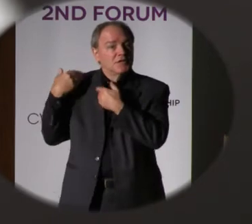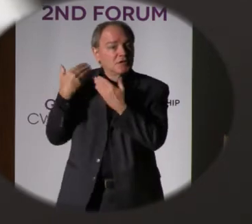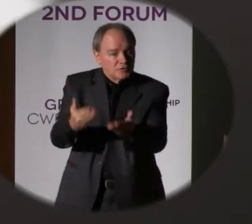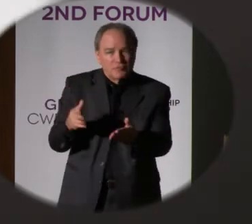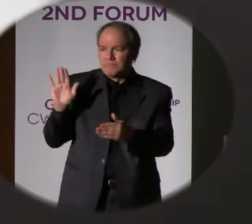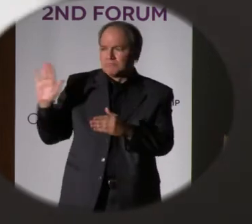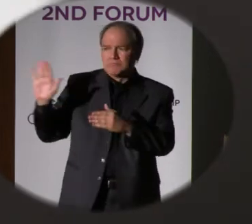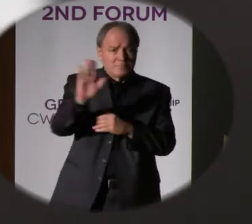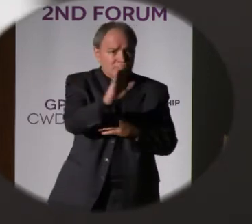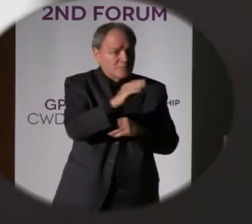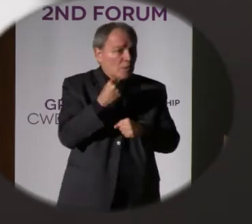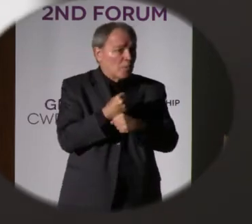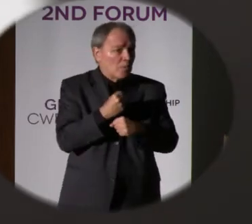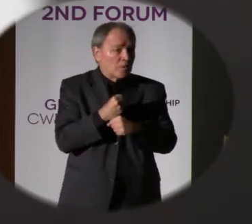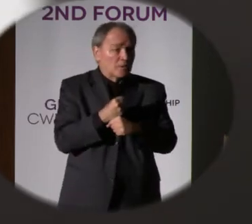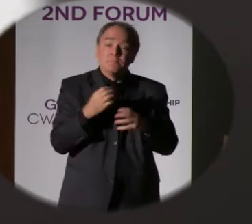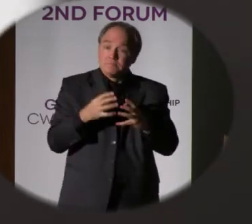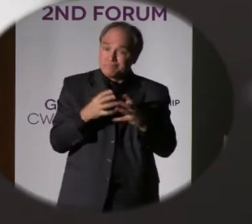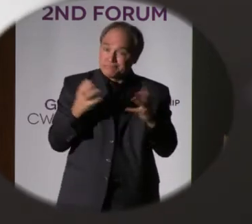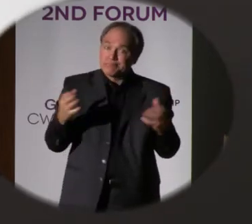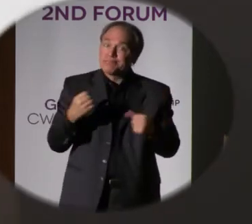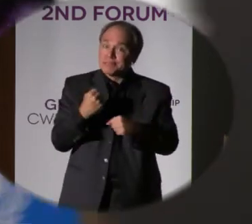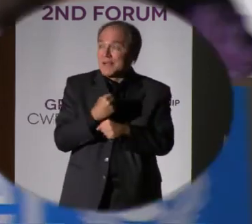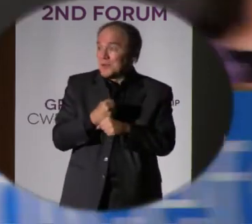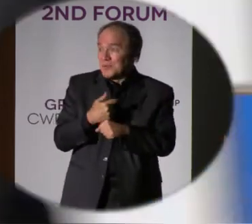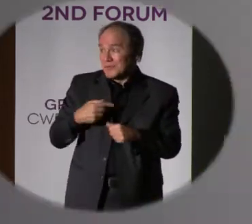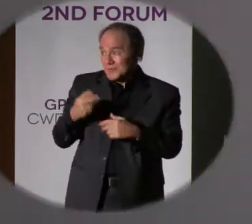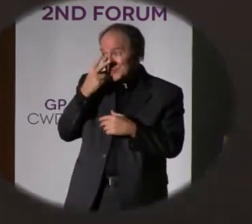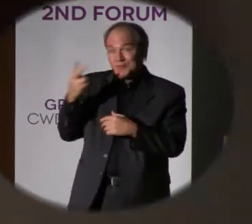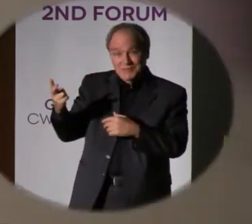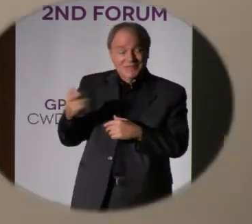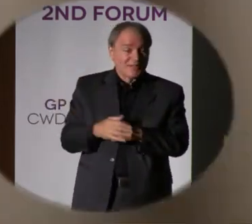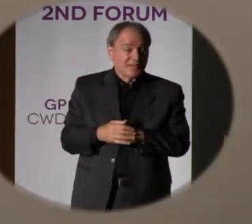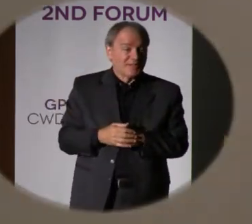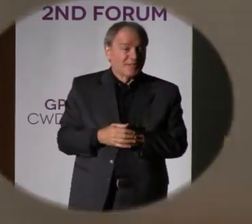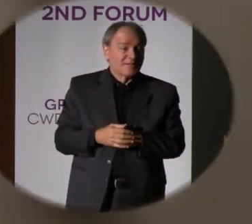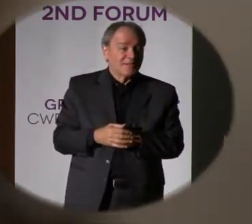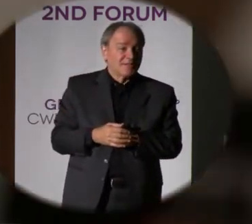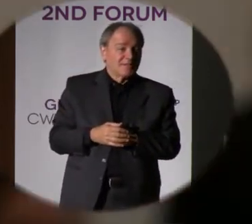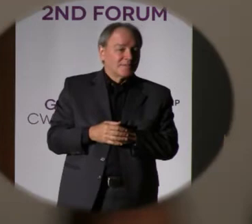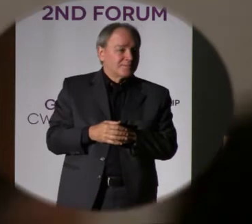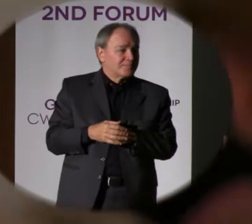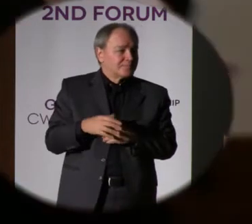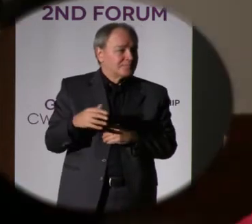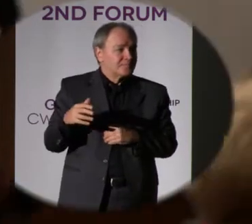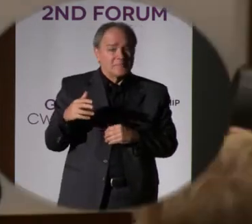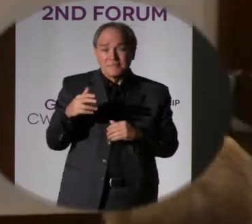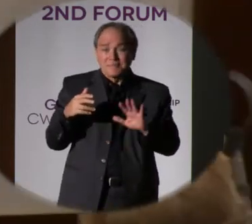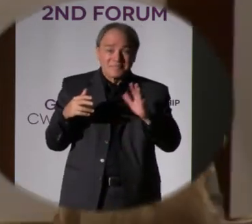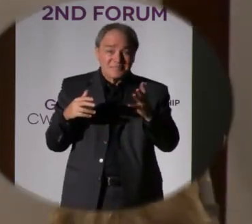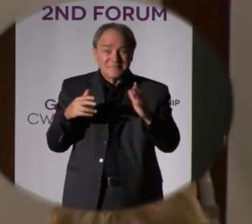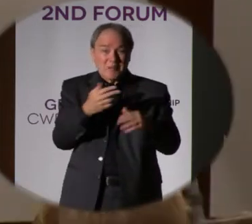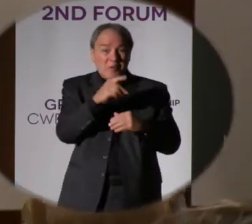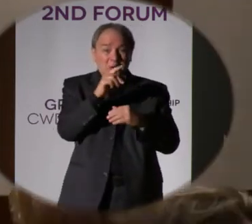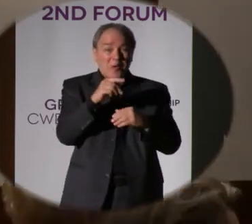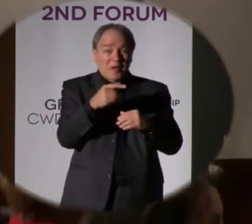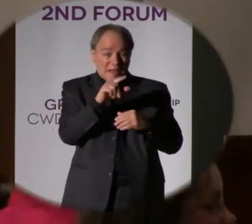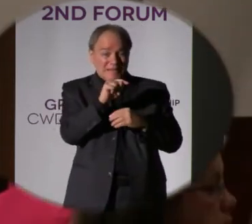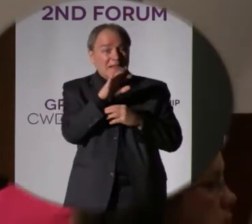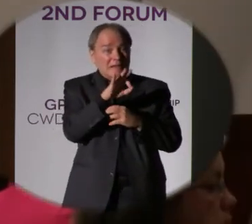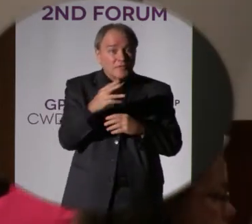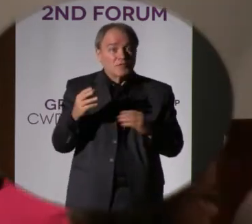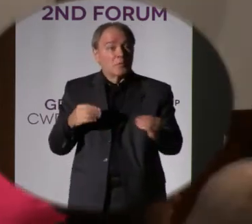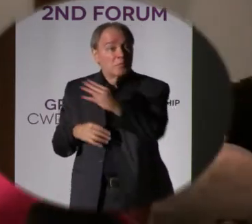enormous amount of work behind the scenes. This is clearly evident by the 3 or 4 slides that you've seen per task force. And